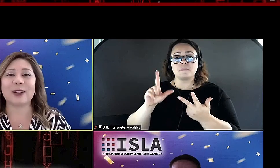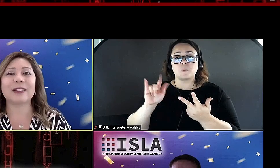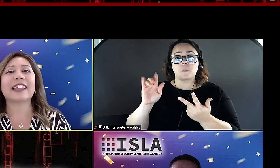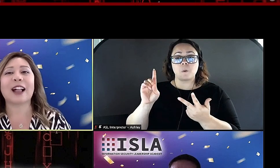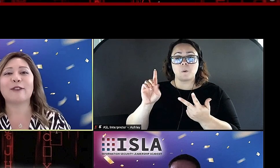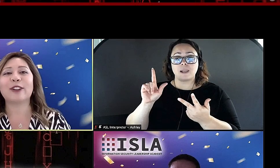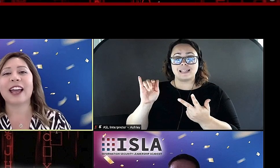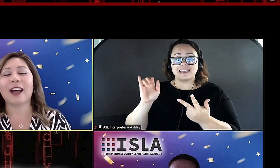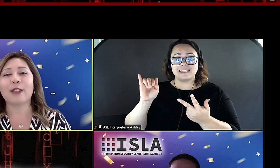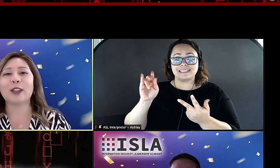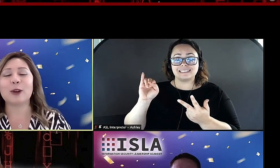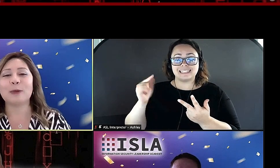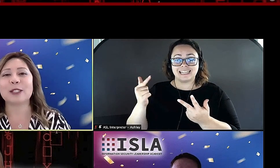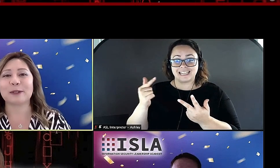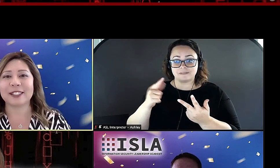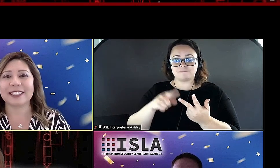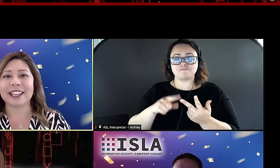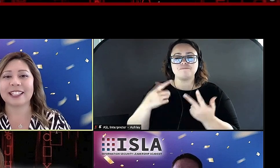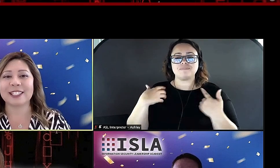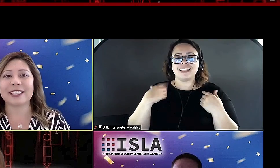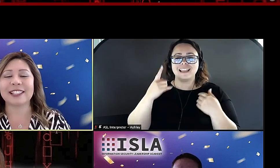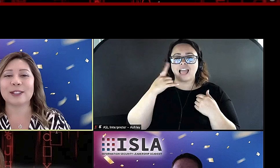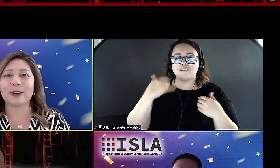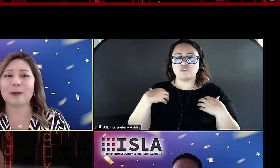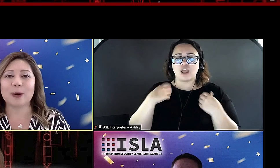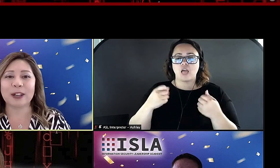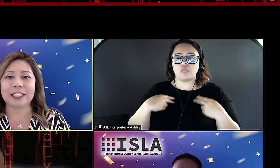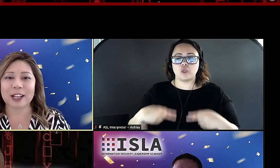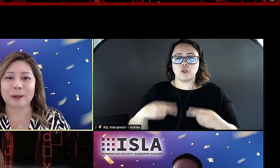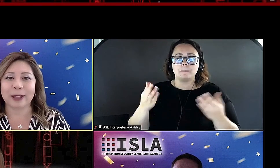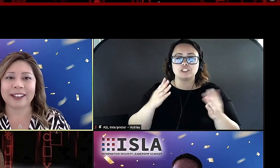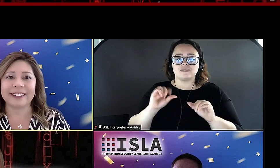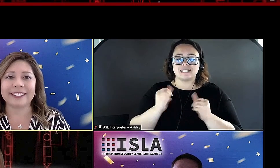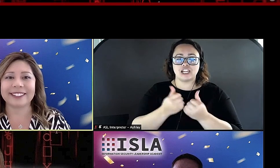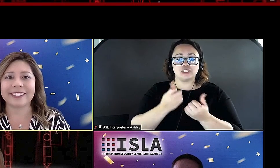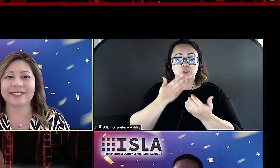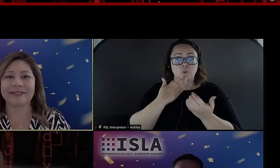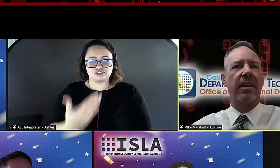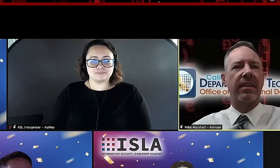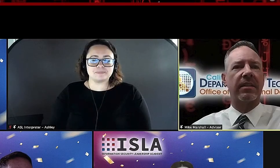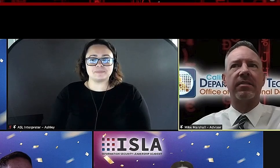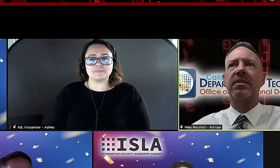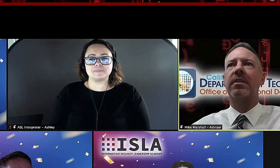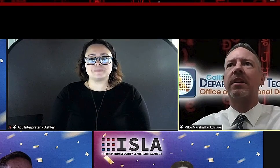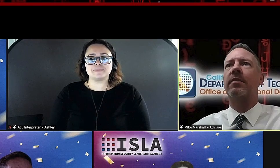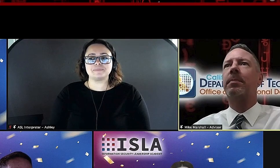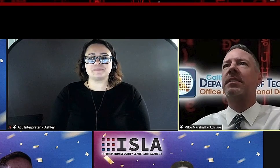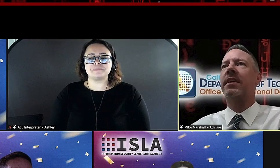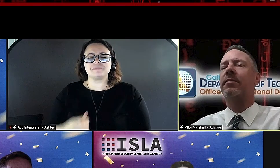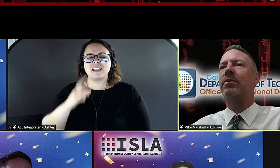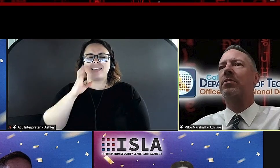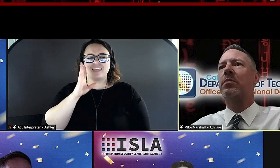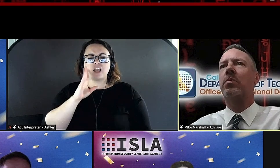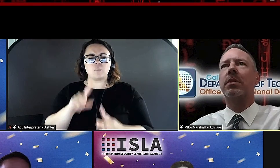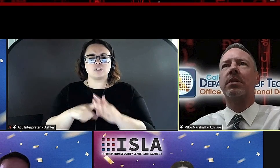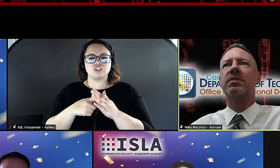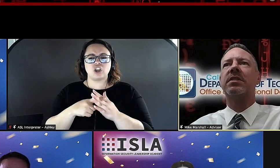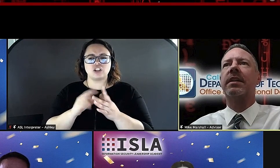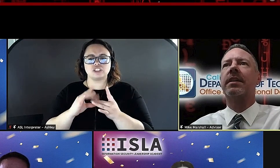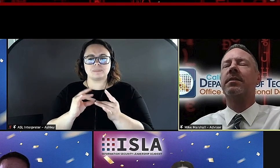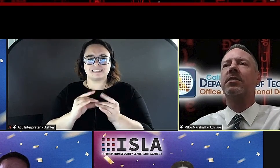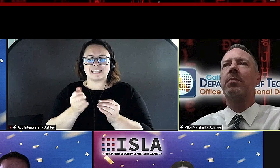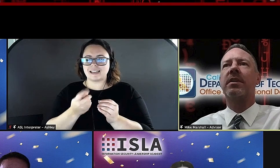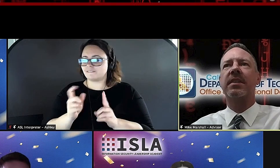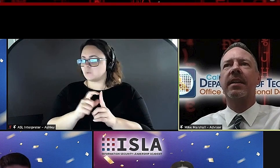AISO at the California Health and Human Services Agency. So good morning, gentlemen. I think I'll start off by saying a few